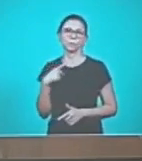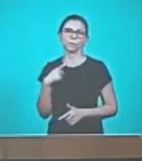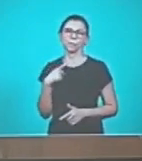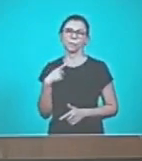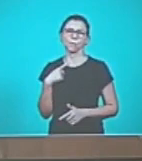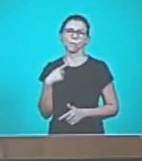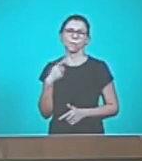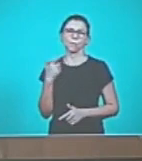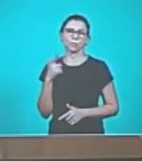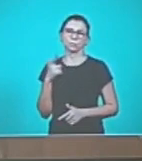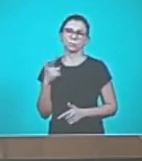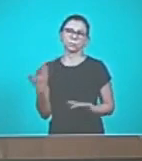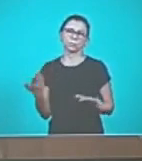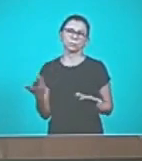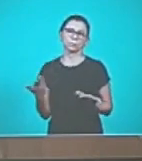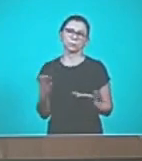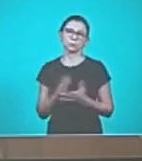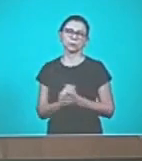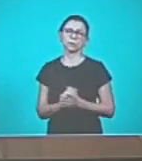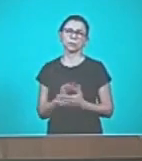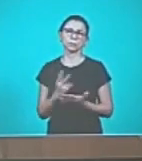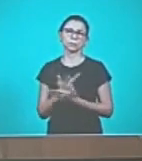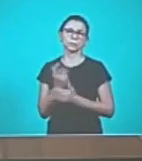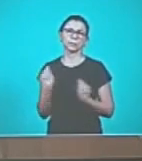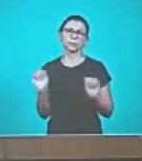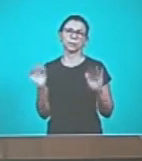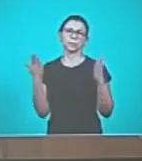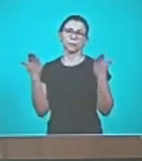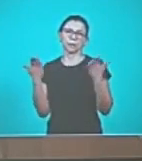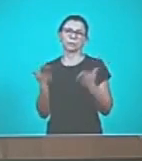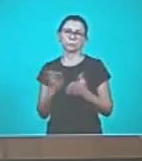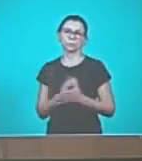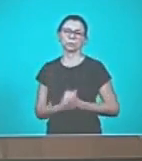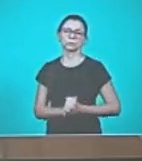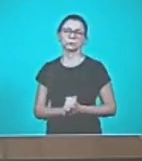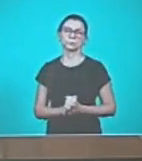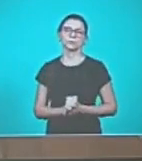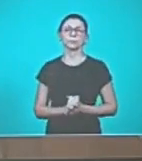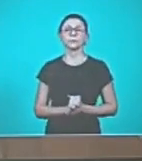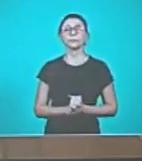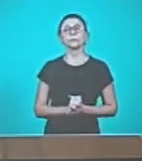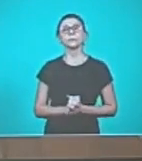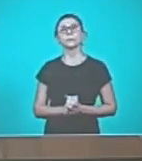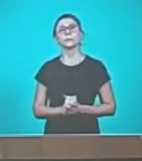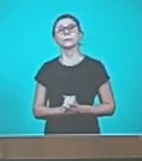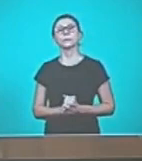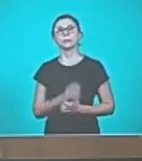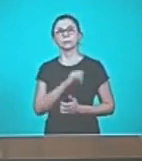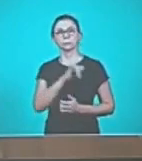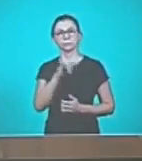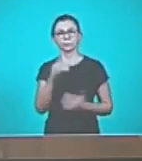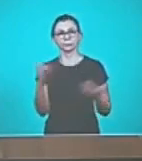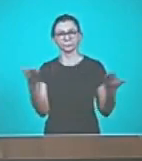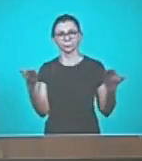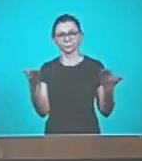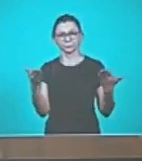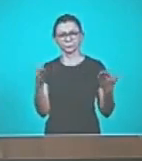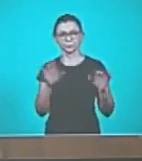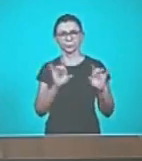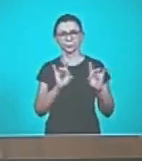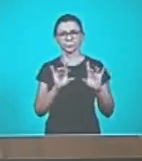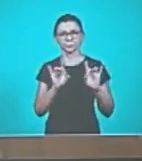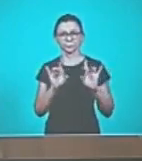there's no special ecclesiastic event in those churches. So, for those we are speaking,